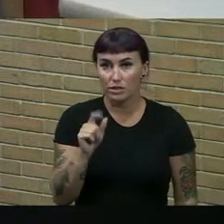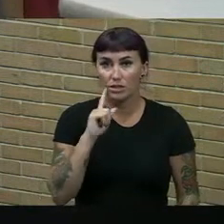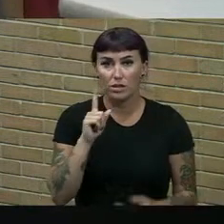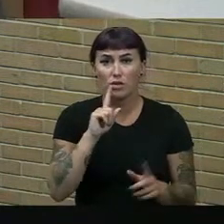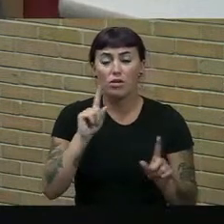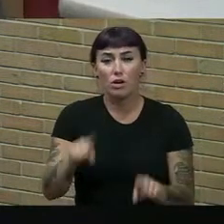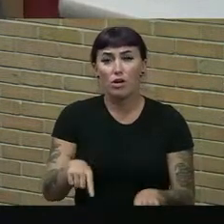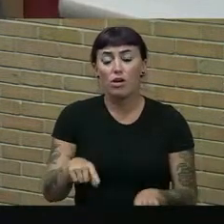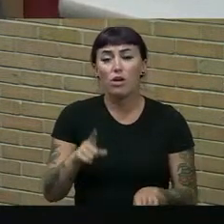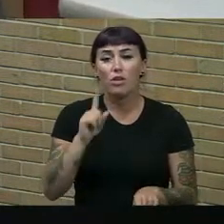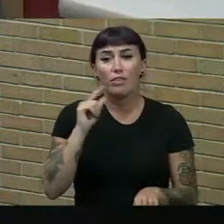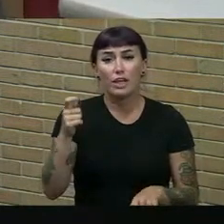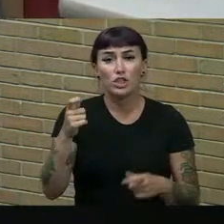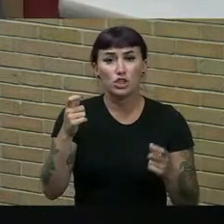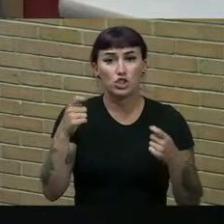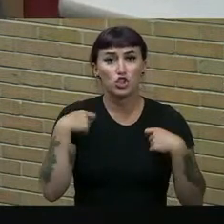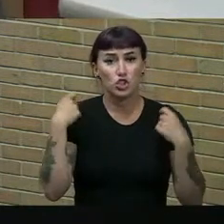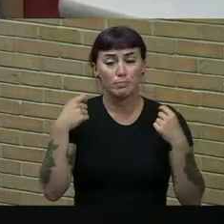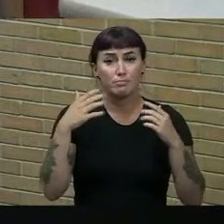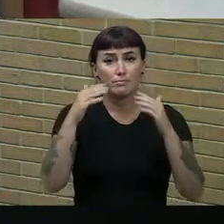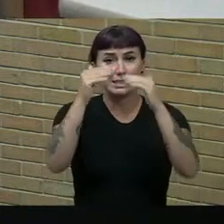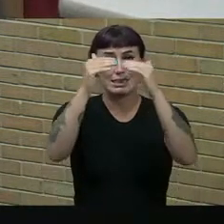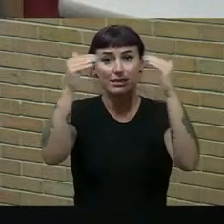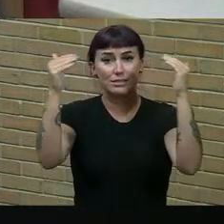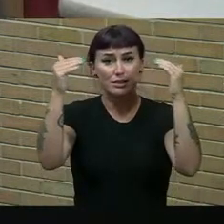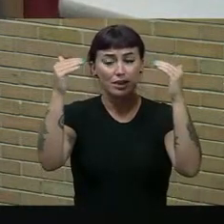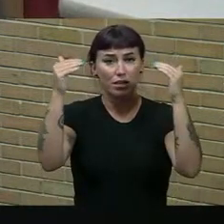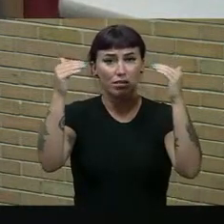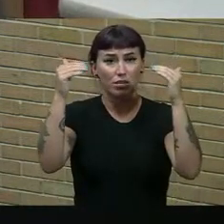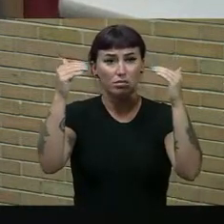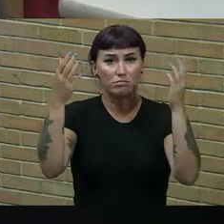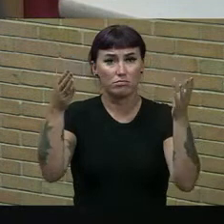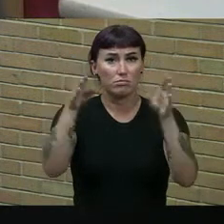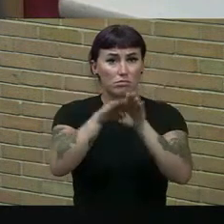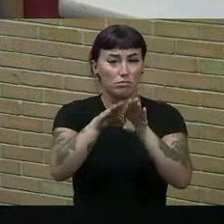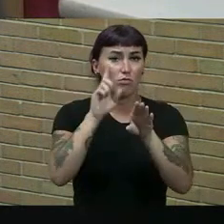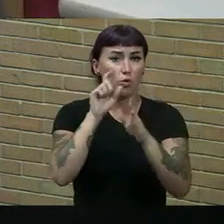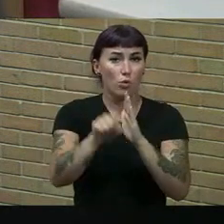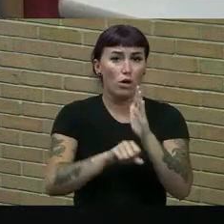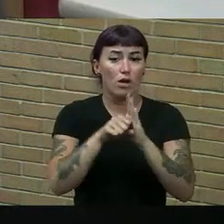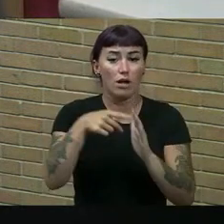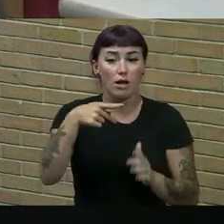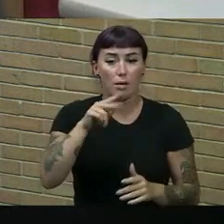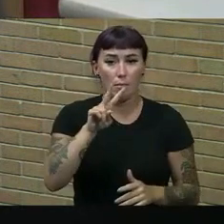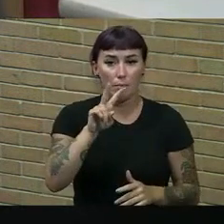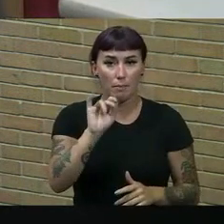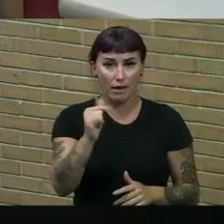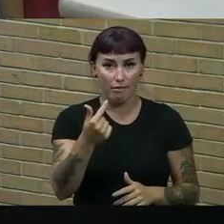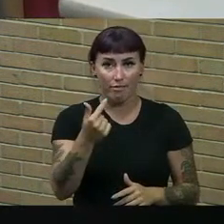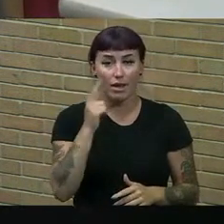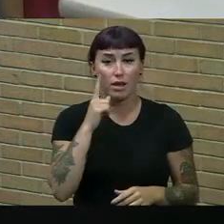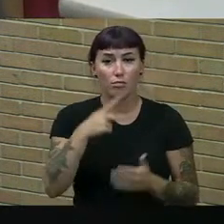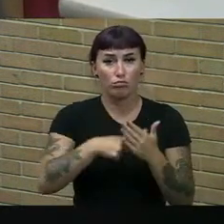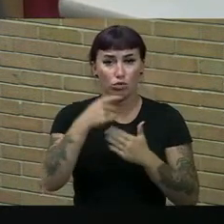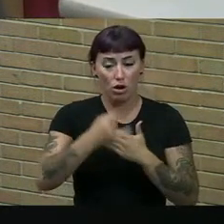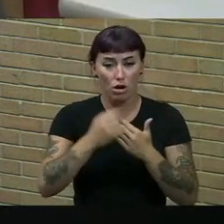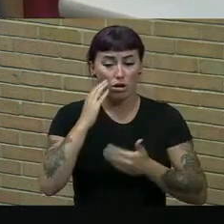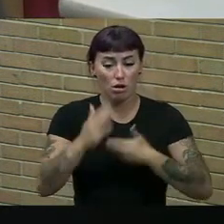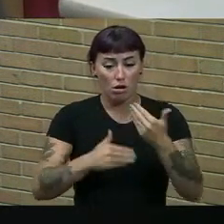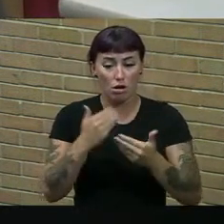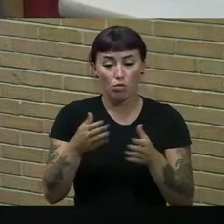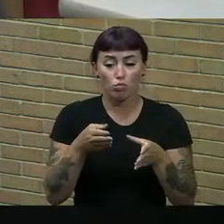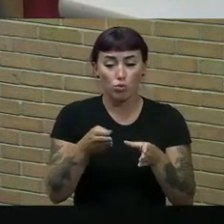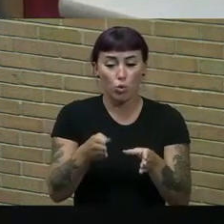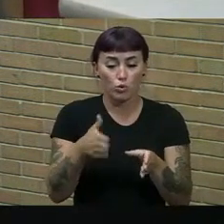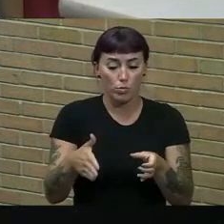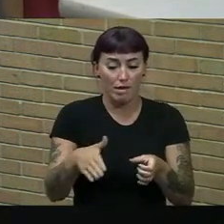sealing has been concluded for the season. Paving projects are underway with roadways to be milled and filled this year,